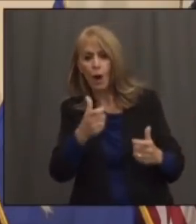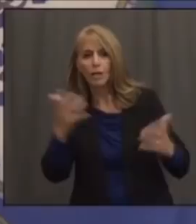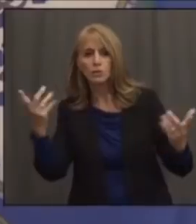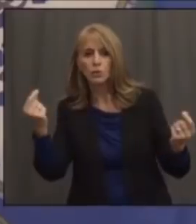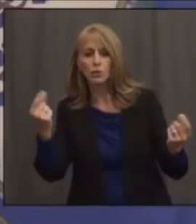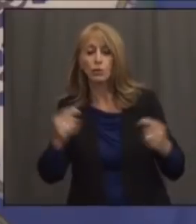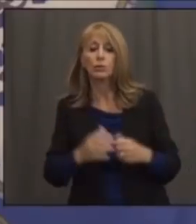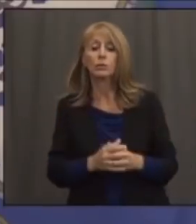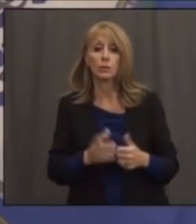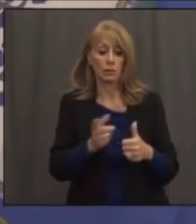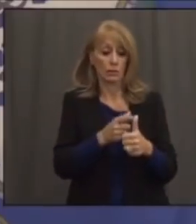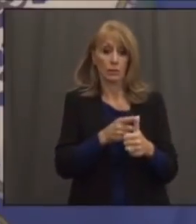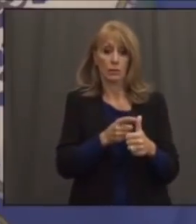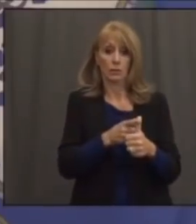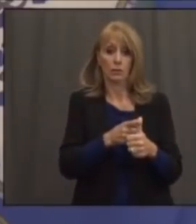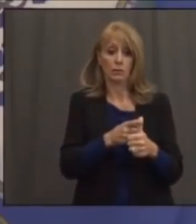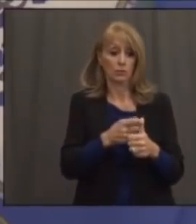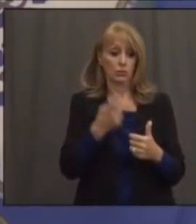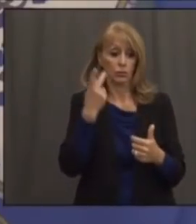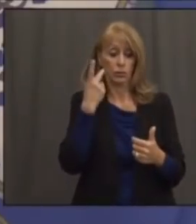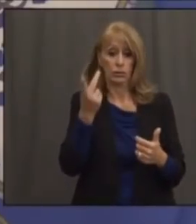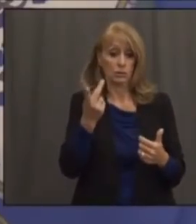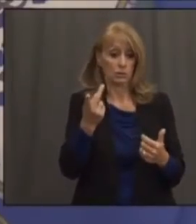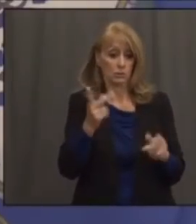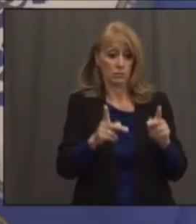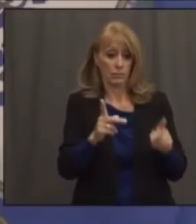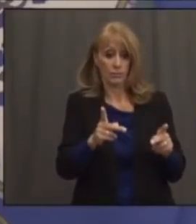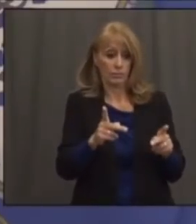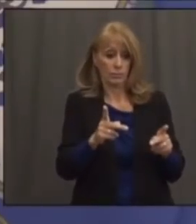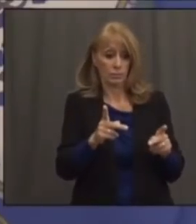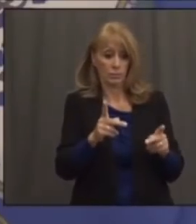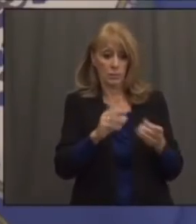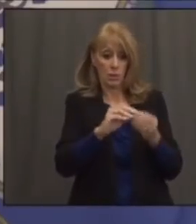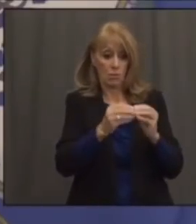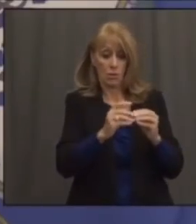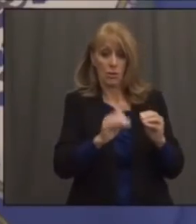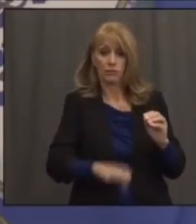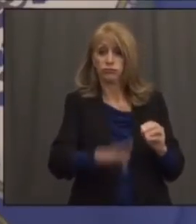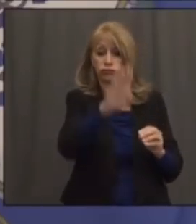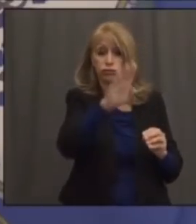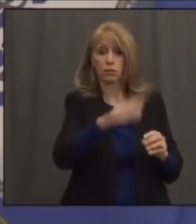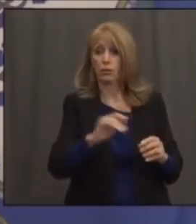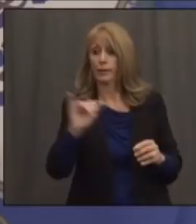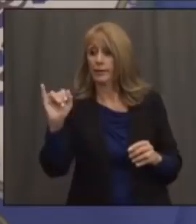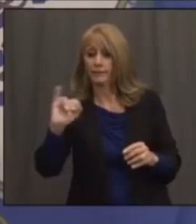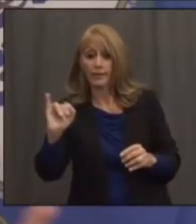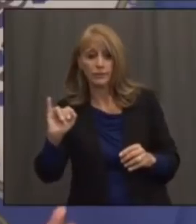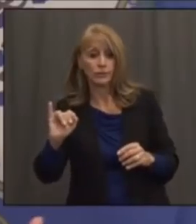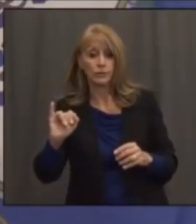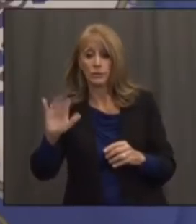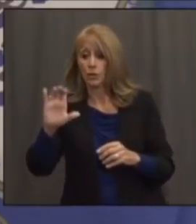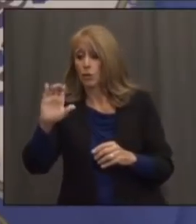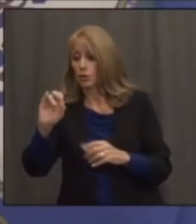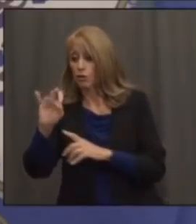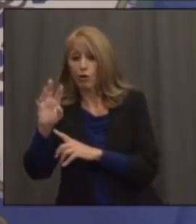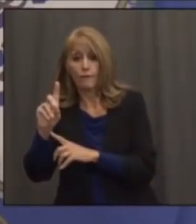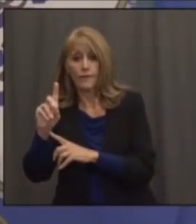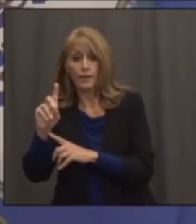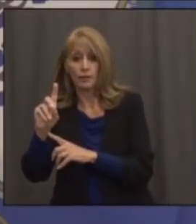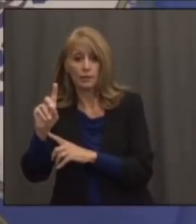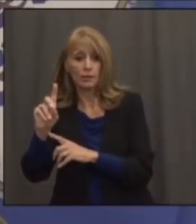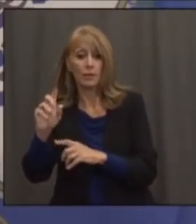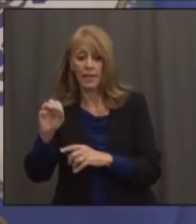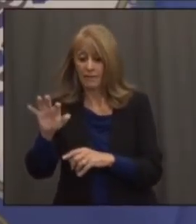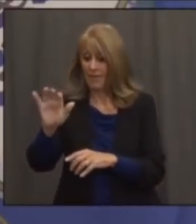Well, one, we're going to look at the metrics, and we're going to make sure that when it comes to infections in those less